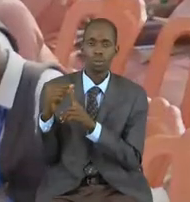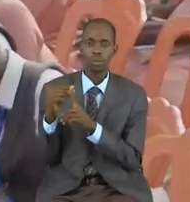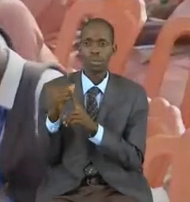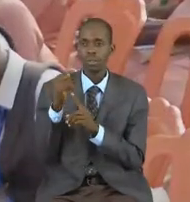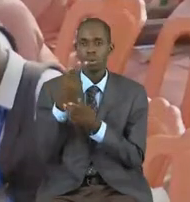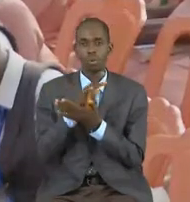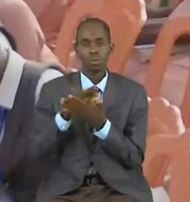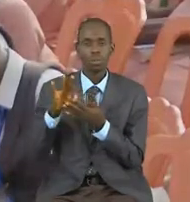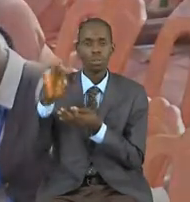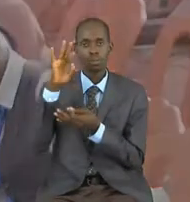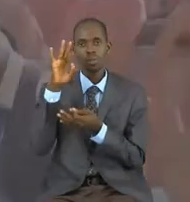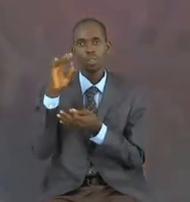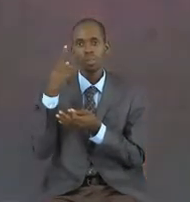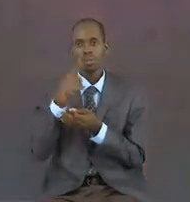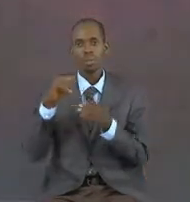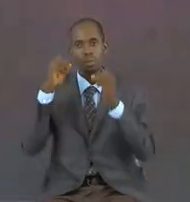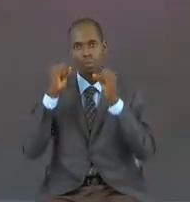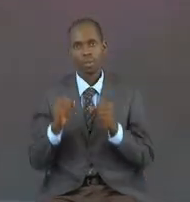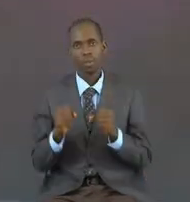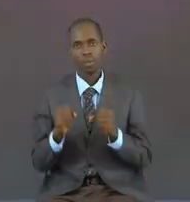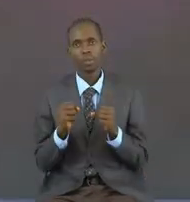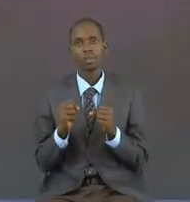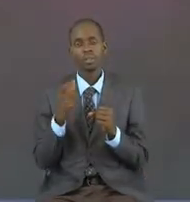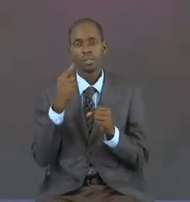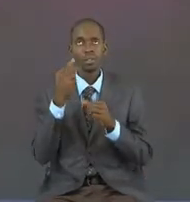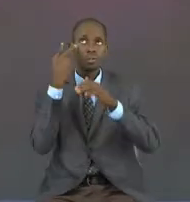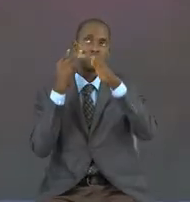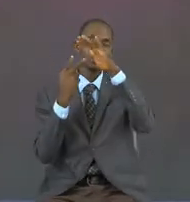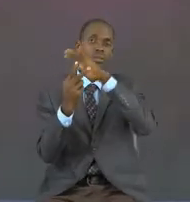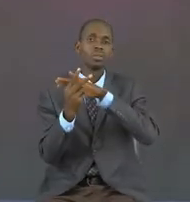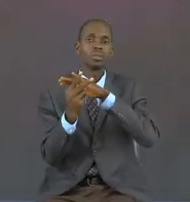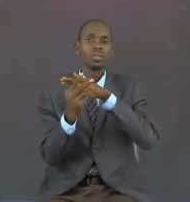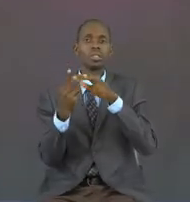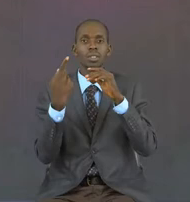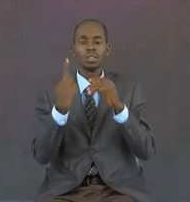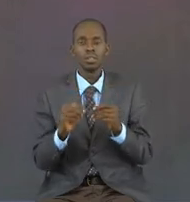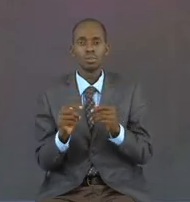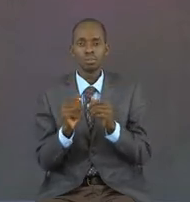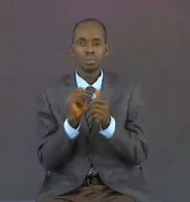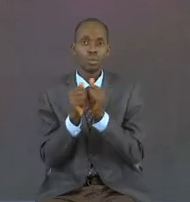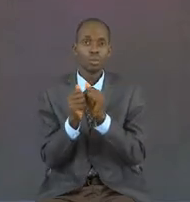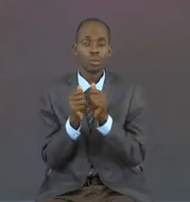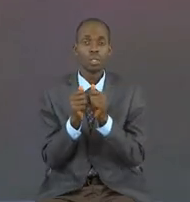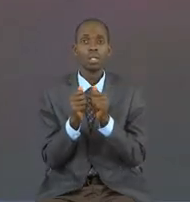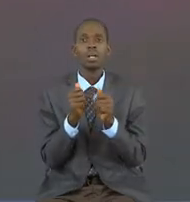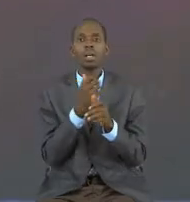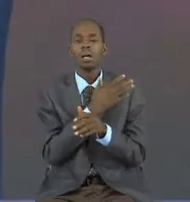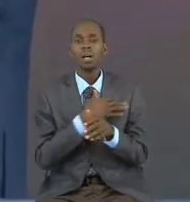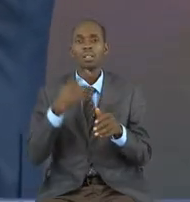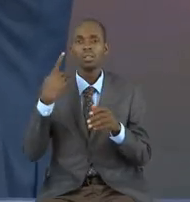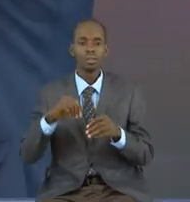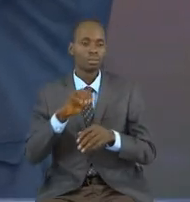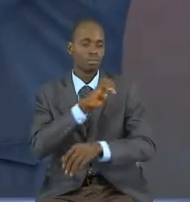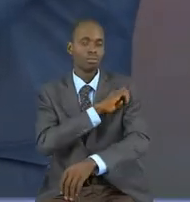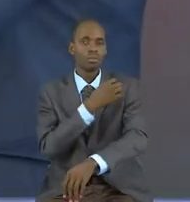Ghost, the power, the vision, the pursuit, and the energy of